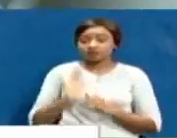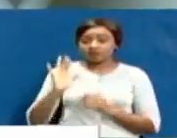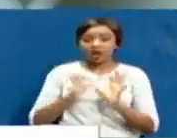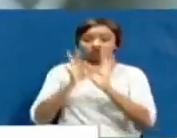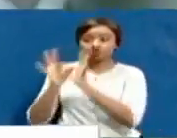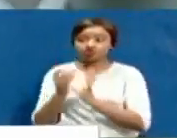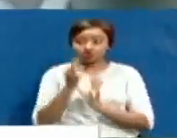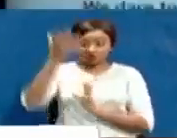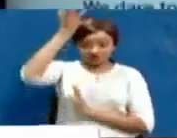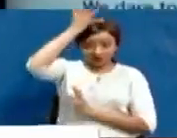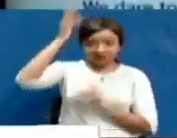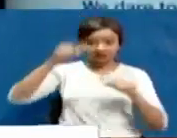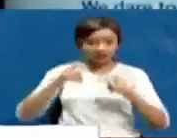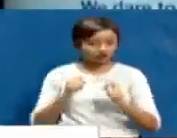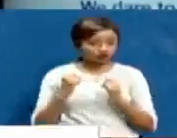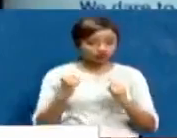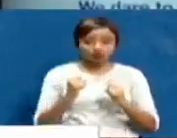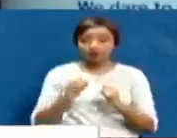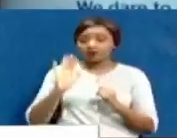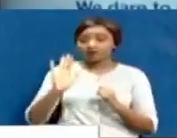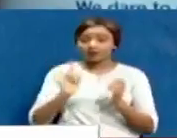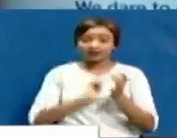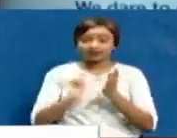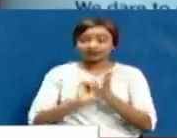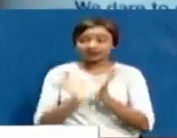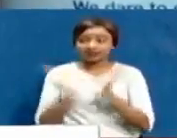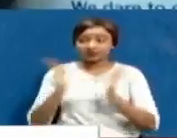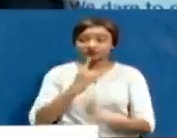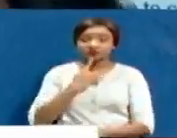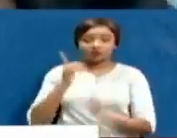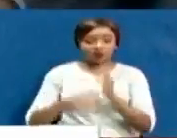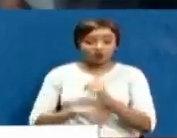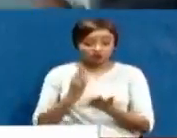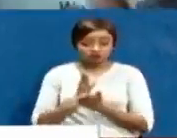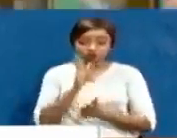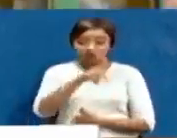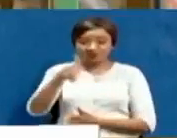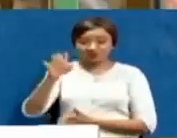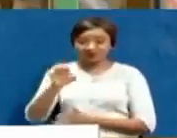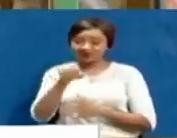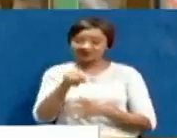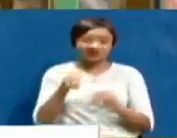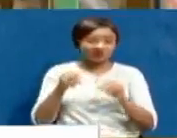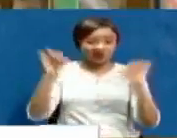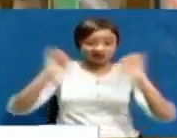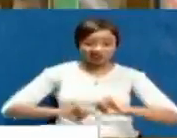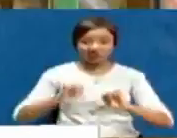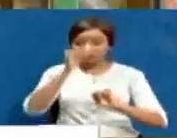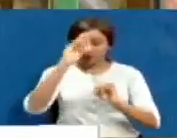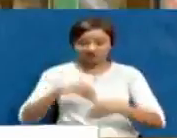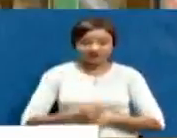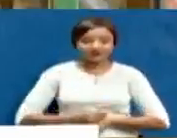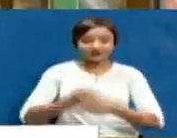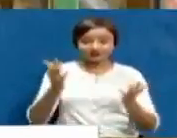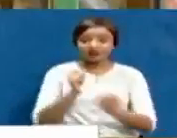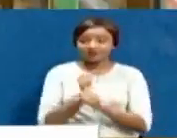of Nurses is up in arms. Secretary General Seth Panyako claims substandard personal protective equipment distributed by the government is